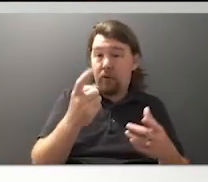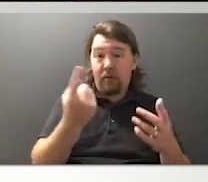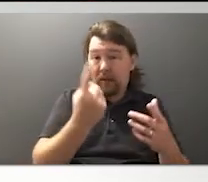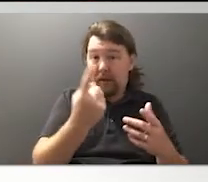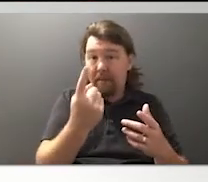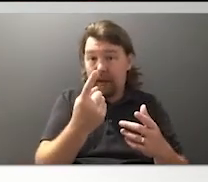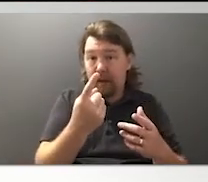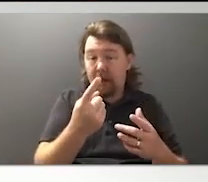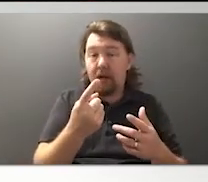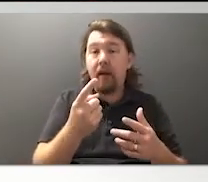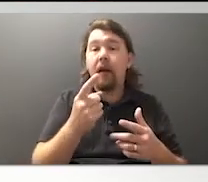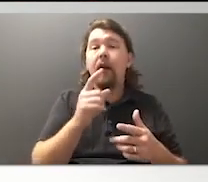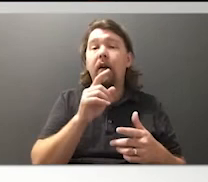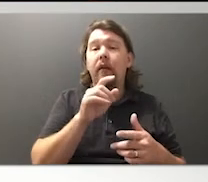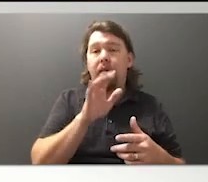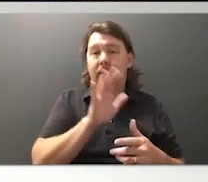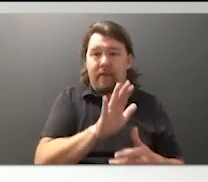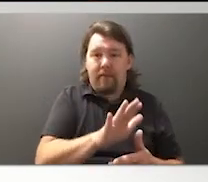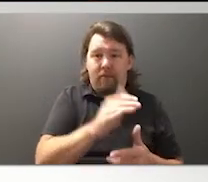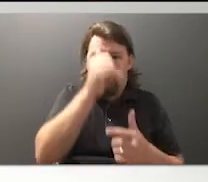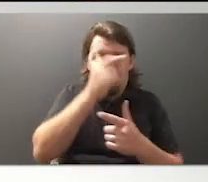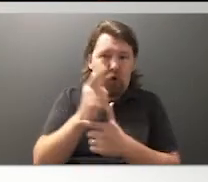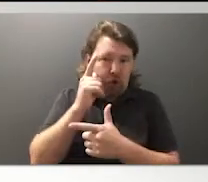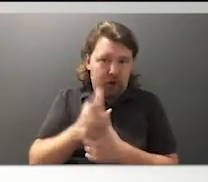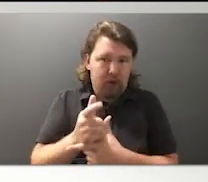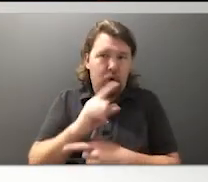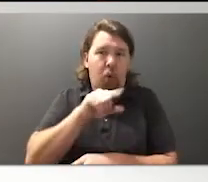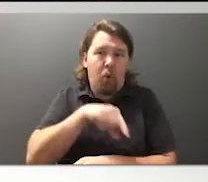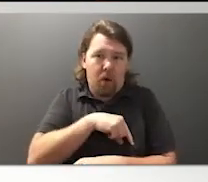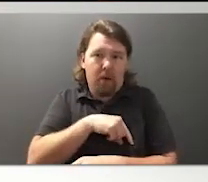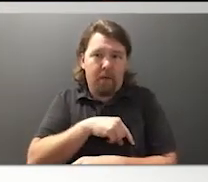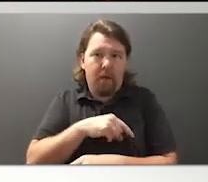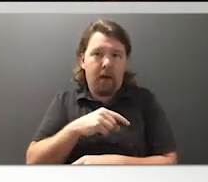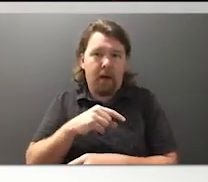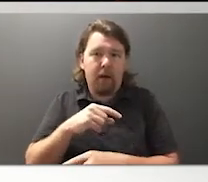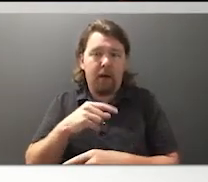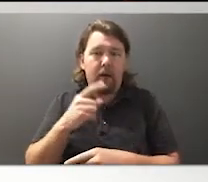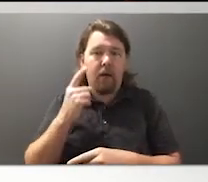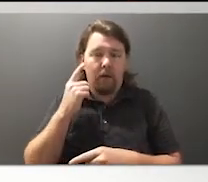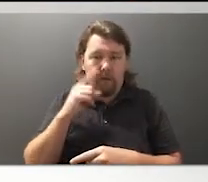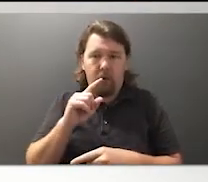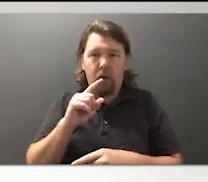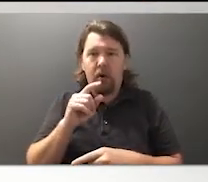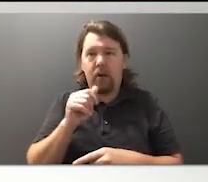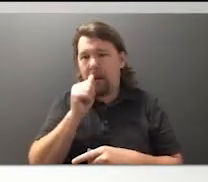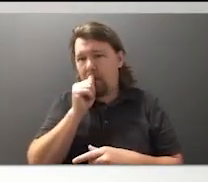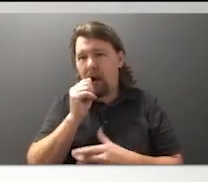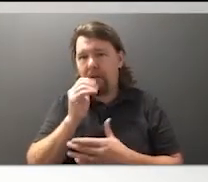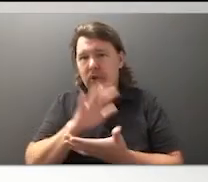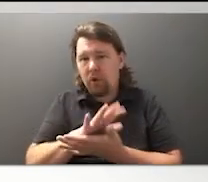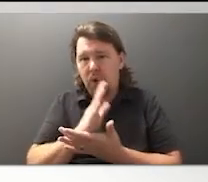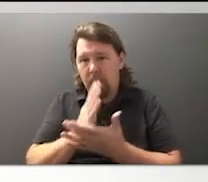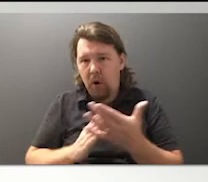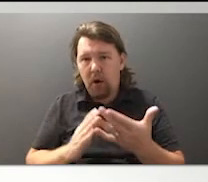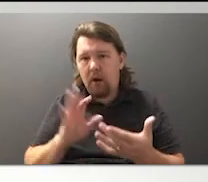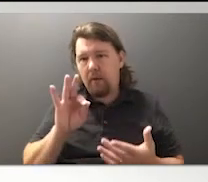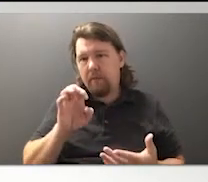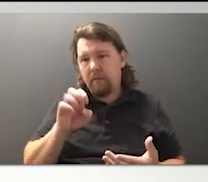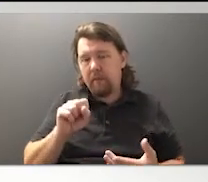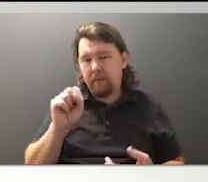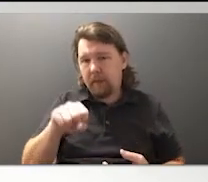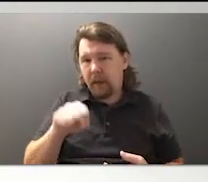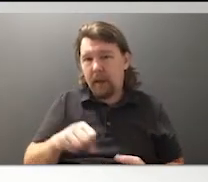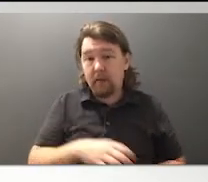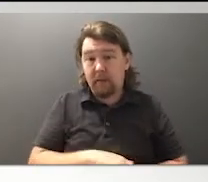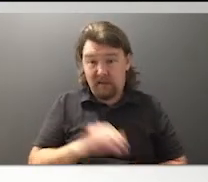the sibling of that student would qualify for the private school and transportation, well, not the private school piece of the Family Empowerment Scholarship. Does that answer